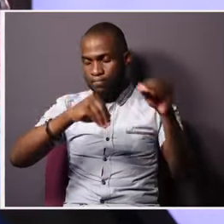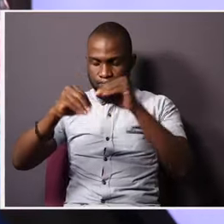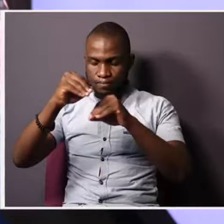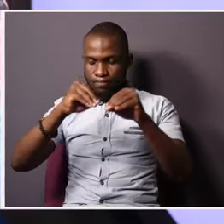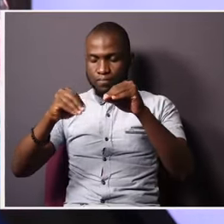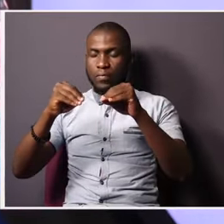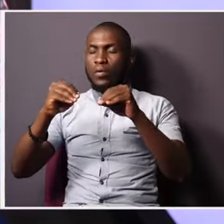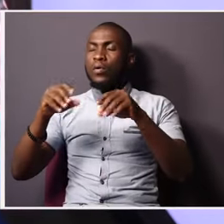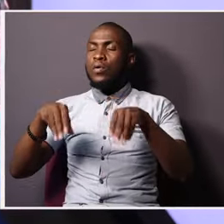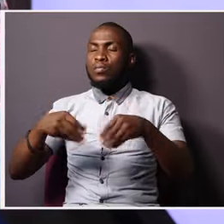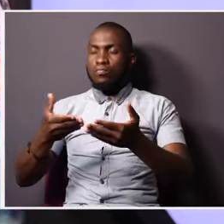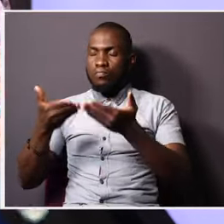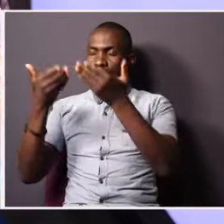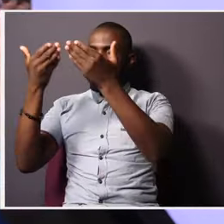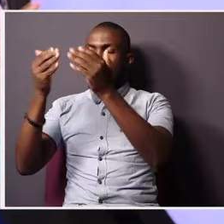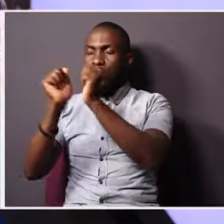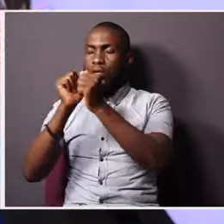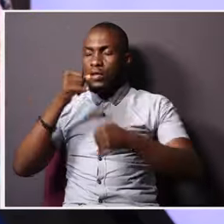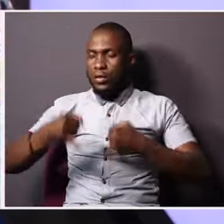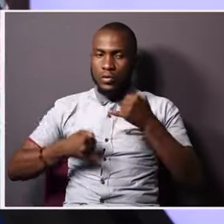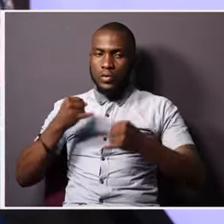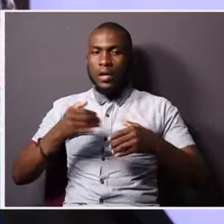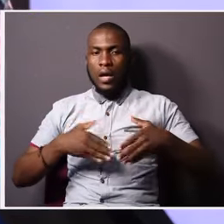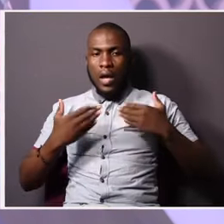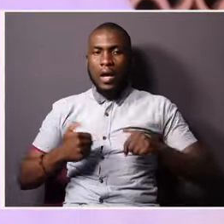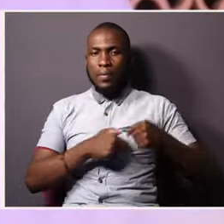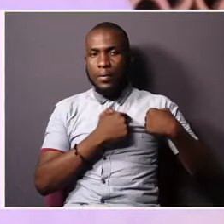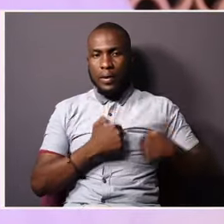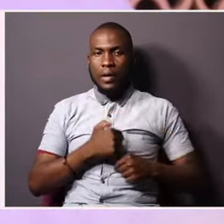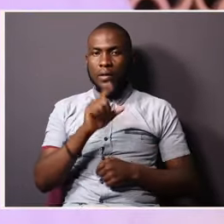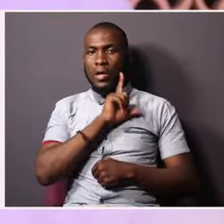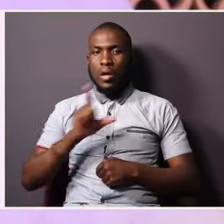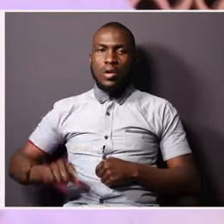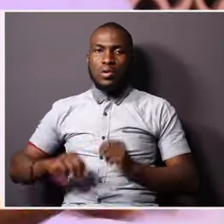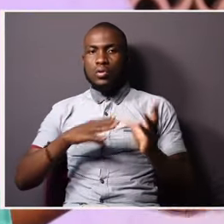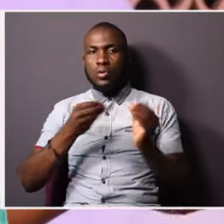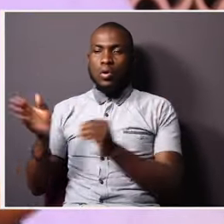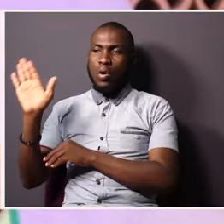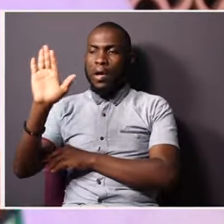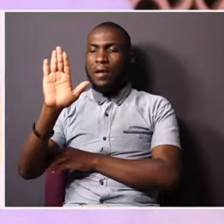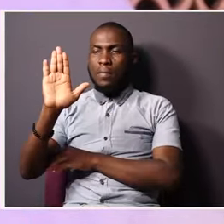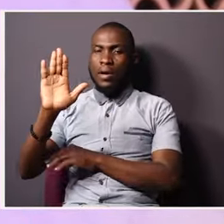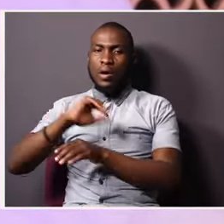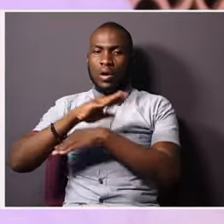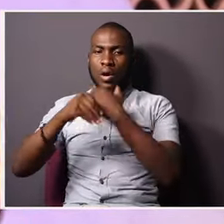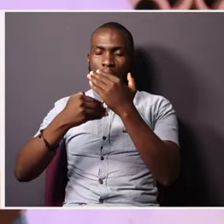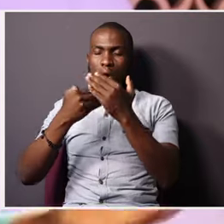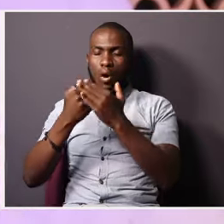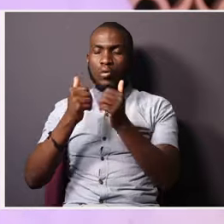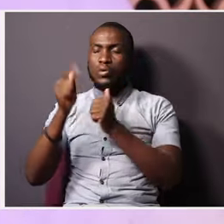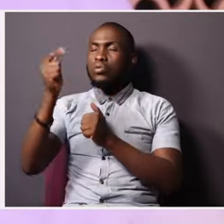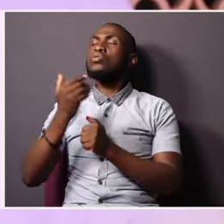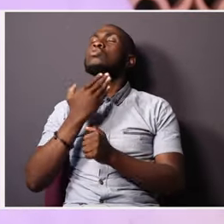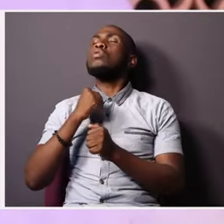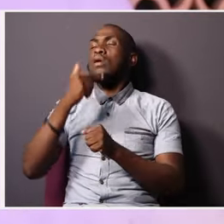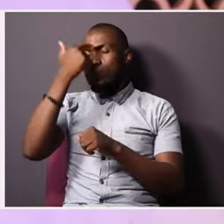this offering with joy and with a cheerful heart, that Lord, it may go back into whatever it is you desire for the Church